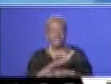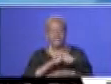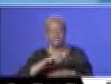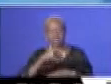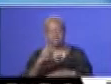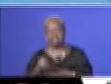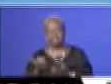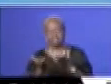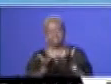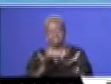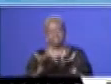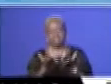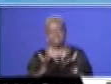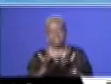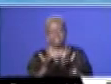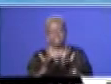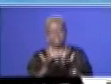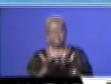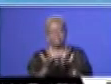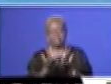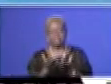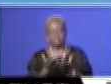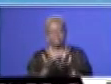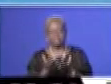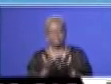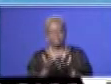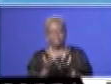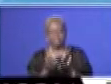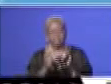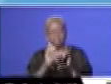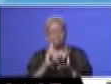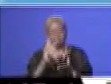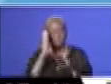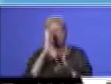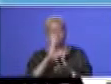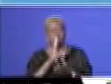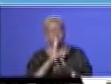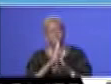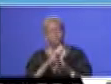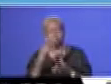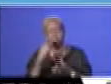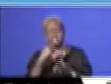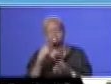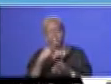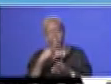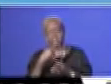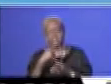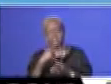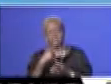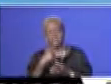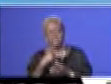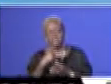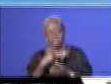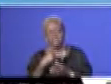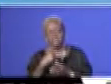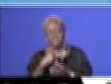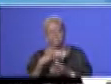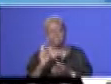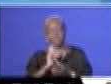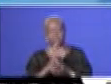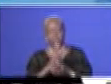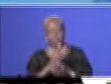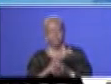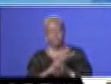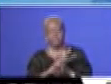the ones that will be hardest hit are going to be like our restaurants and what have you. And they do employ